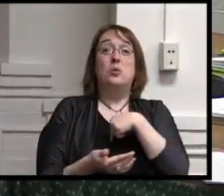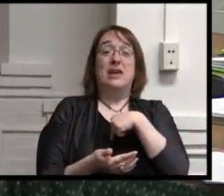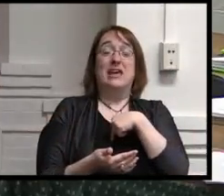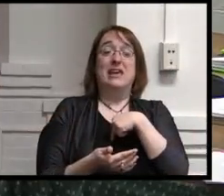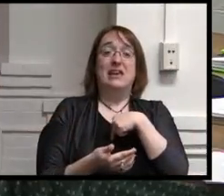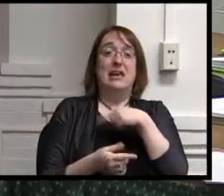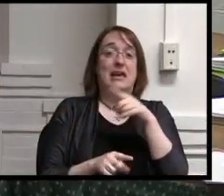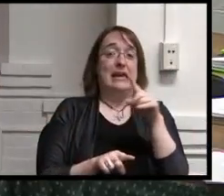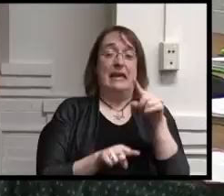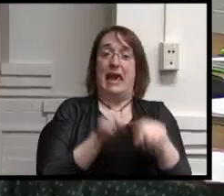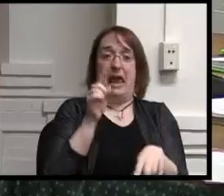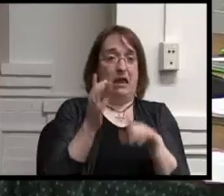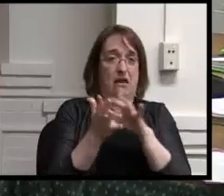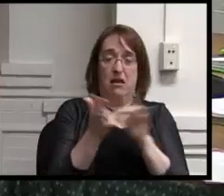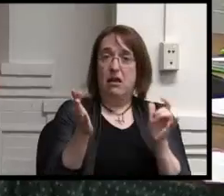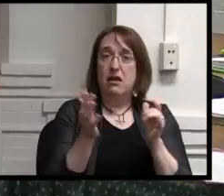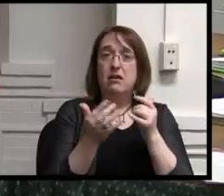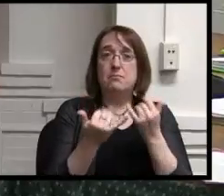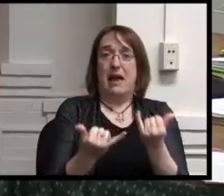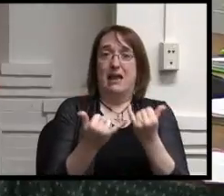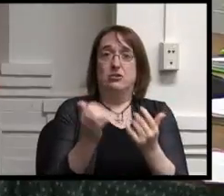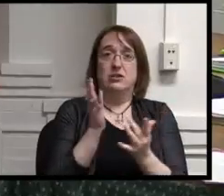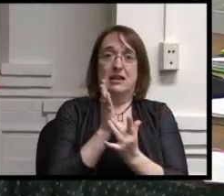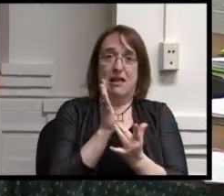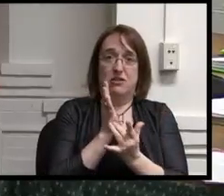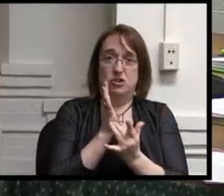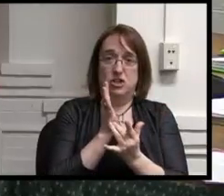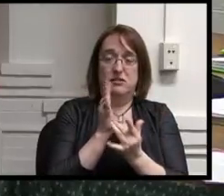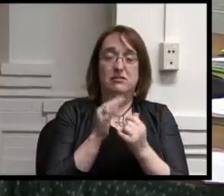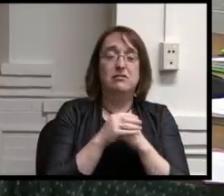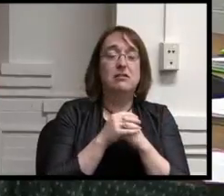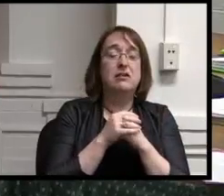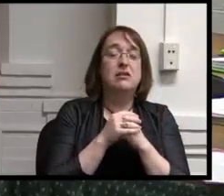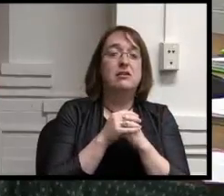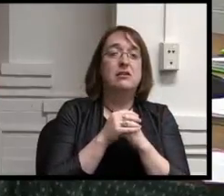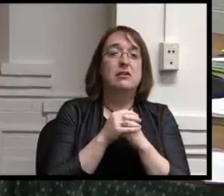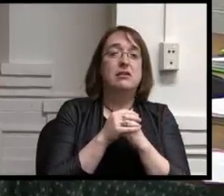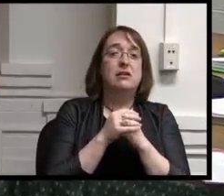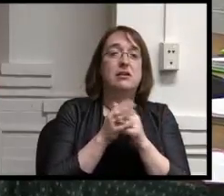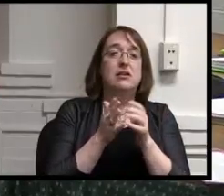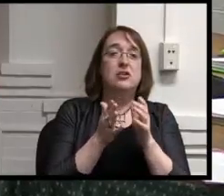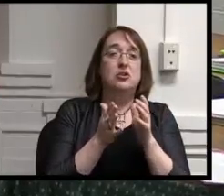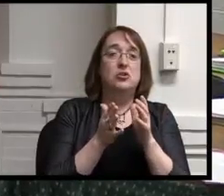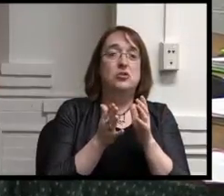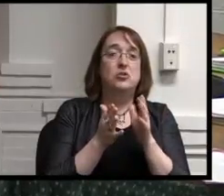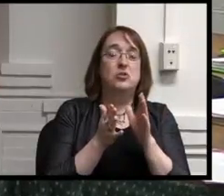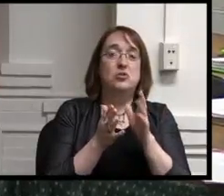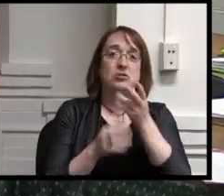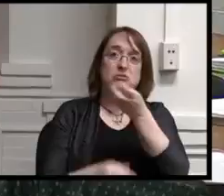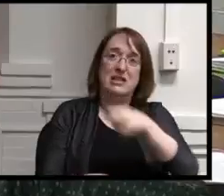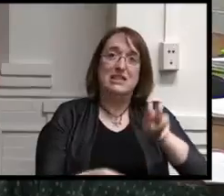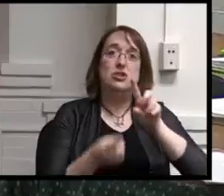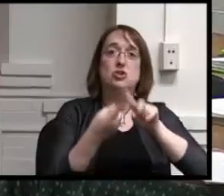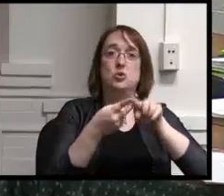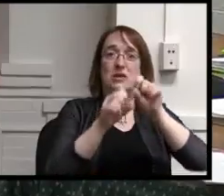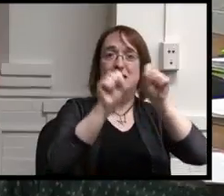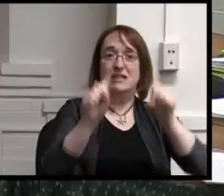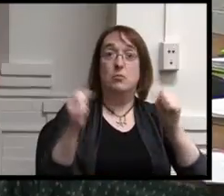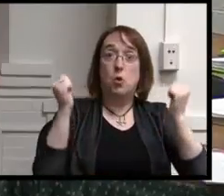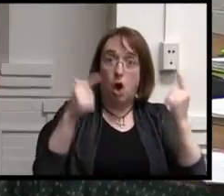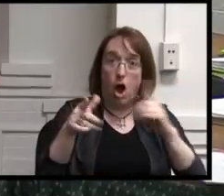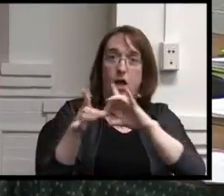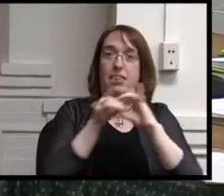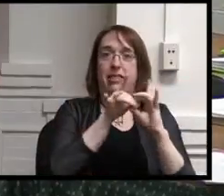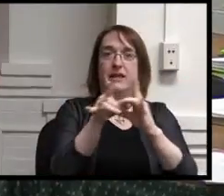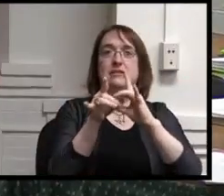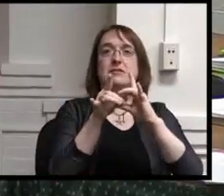take advantage of what modern technology allows for an organization of our size to be in a system where we're all linked together and can in